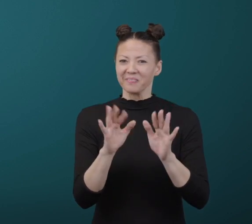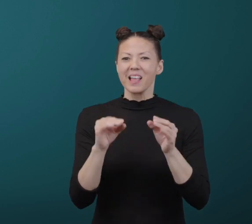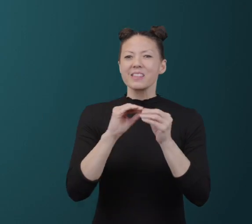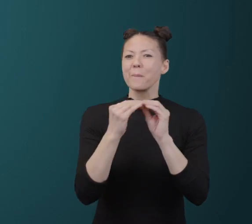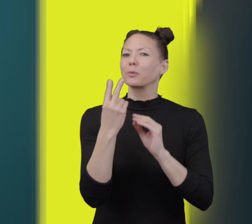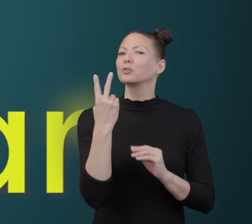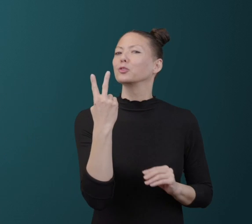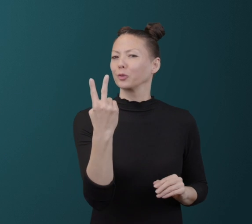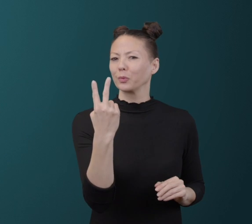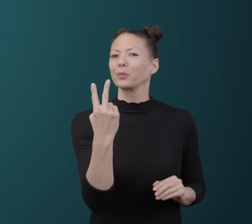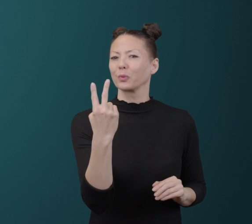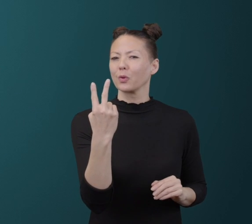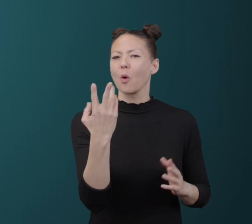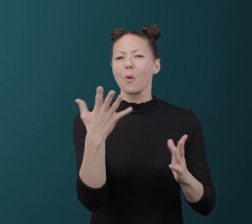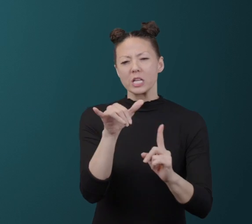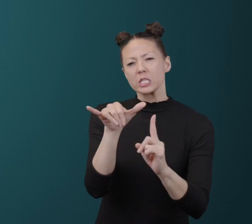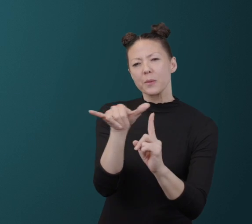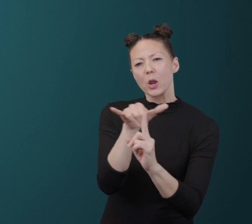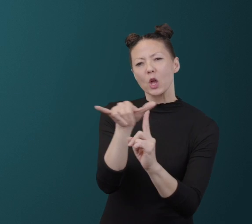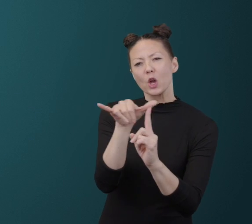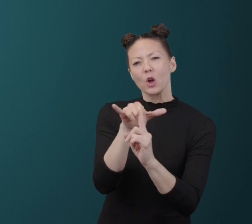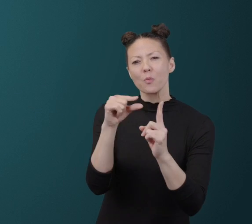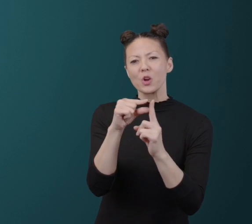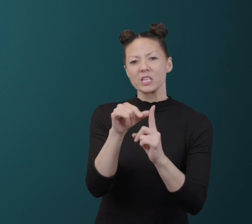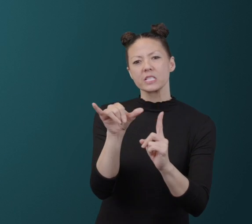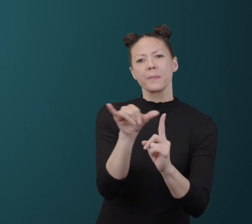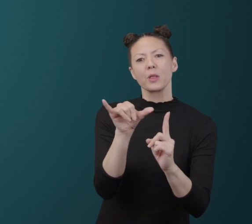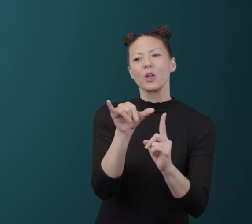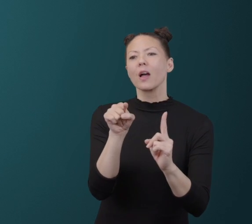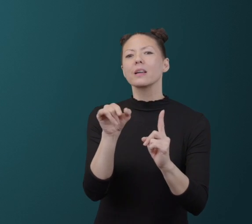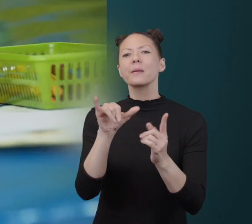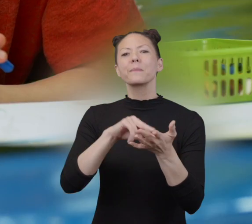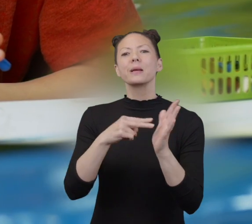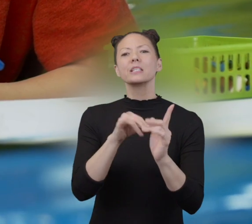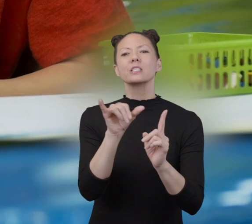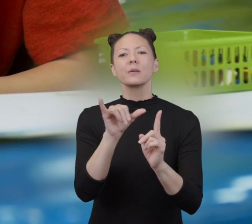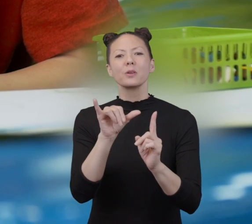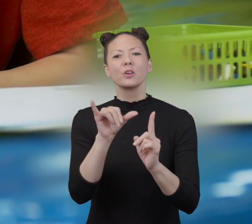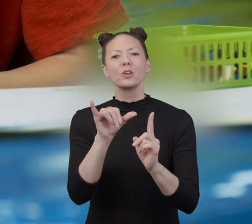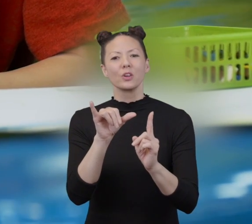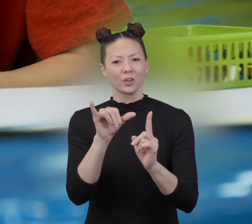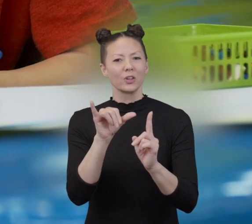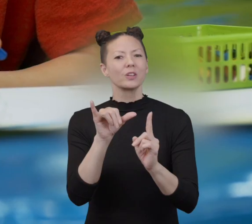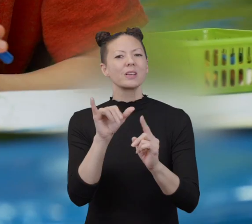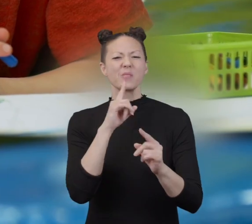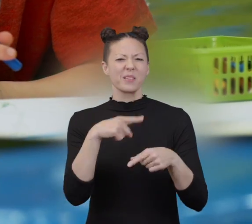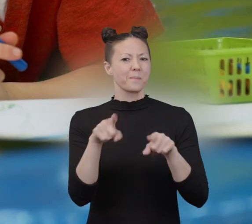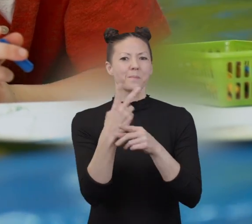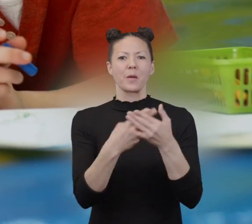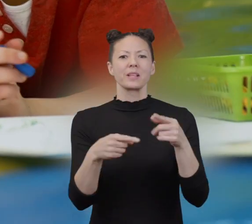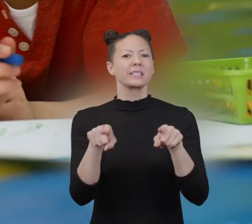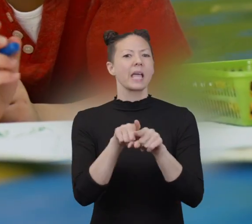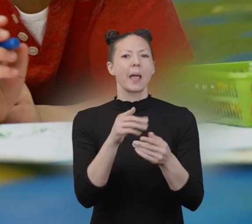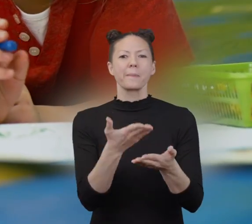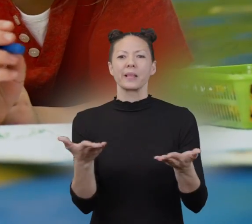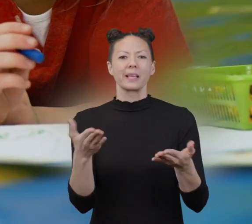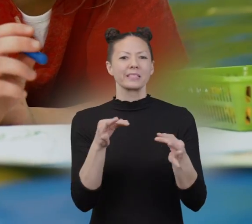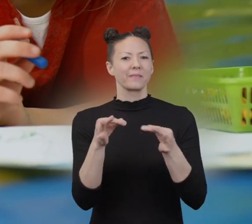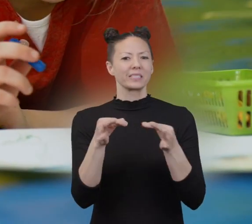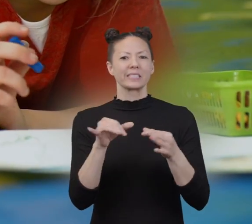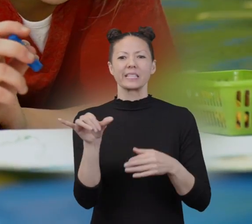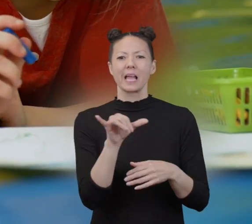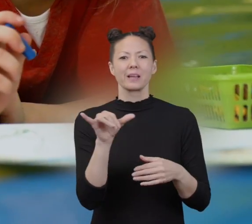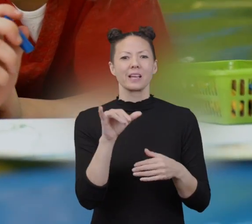2, synonym or similar. This is when 2 words that mean the same thing are used